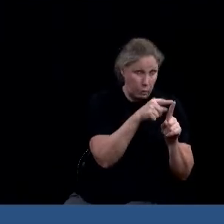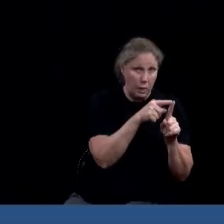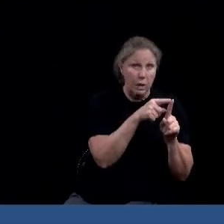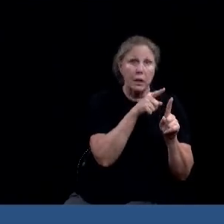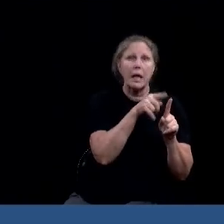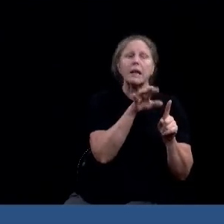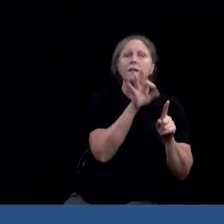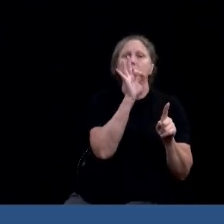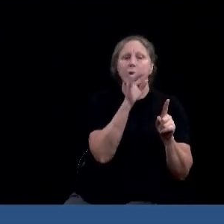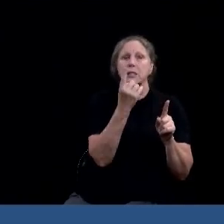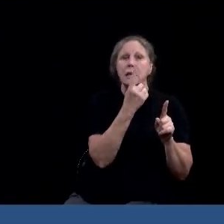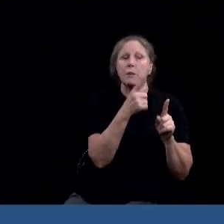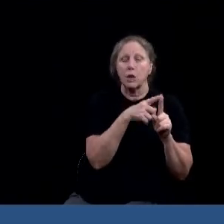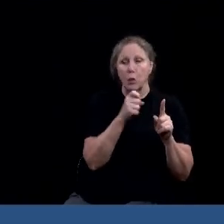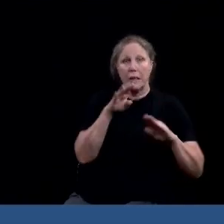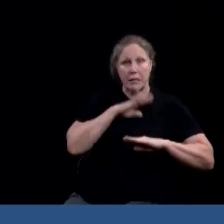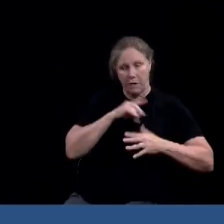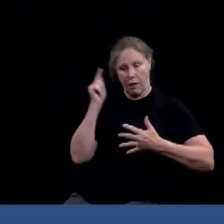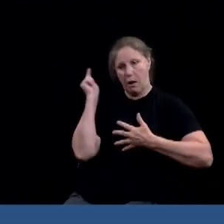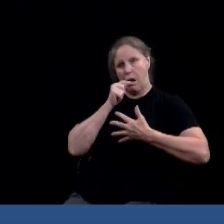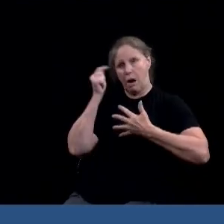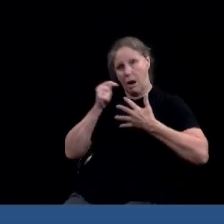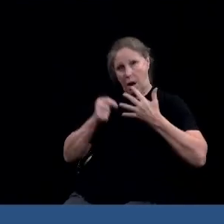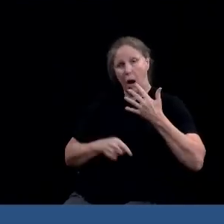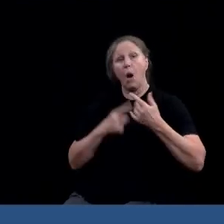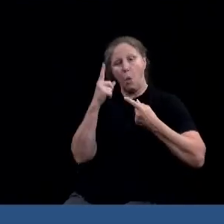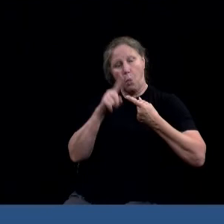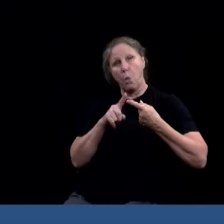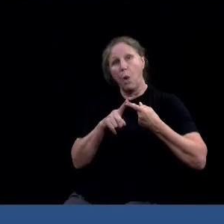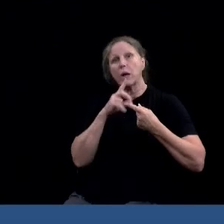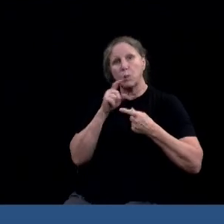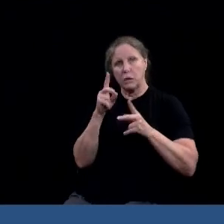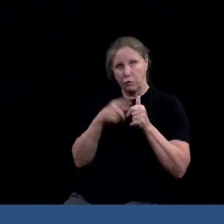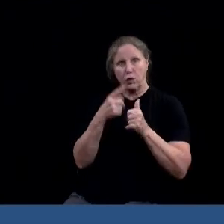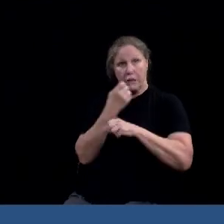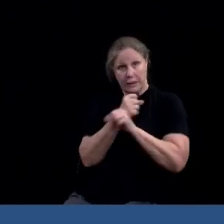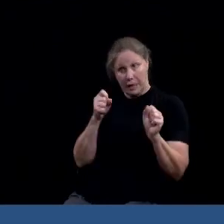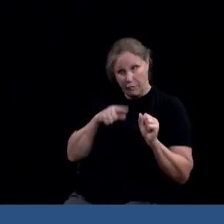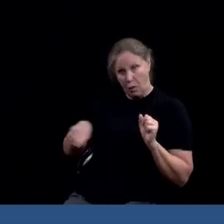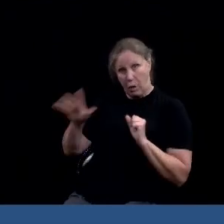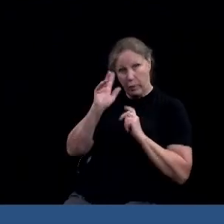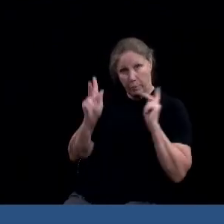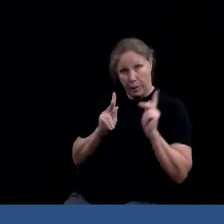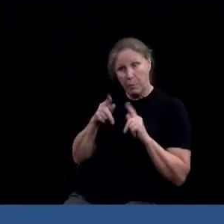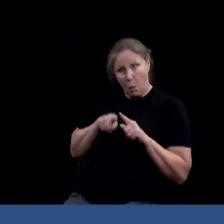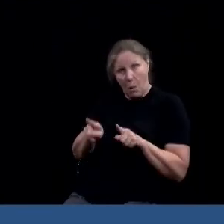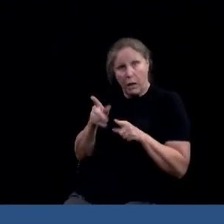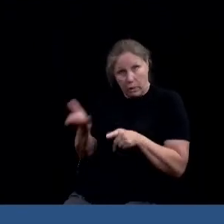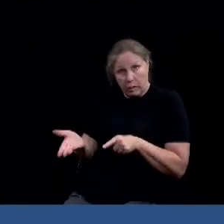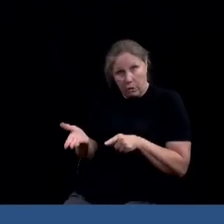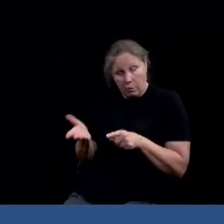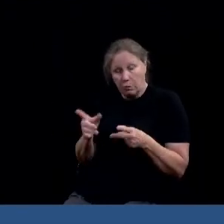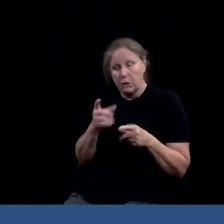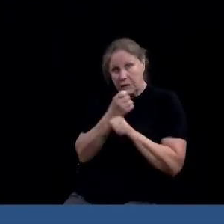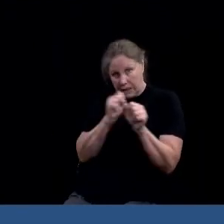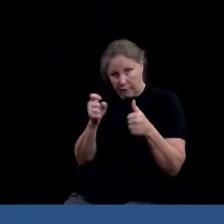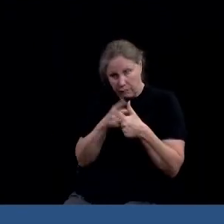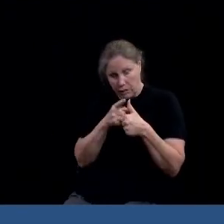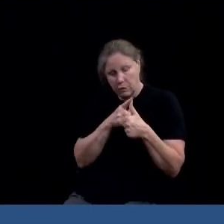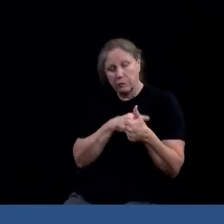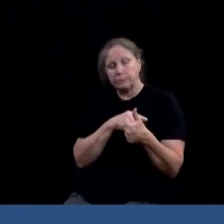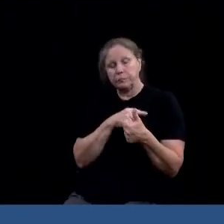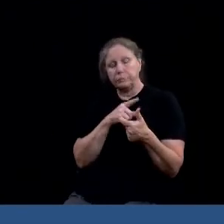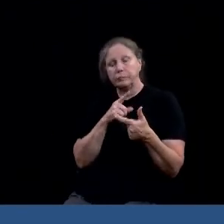course creating safety first. We want the safety first proponents. Especially with COVID, because kids